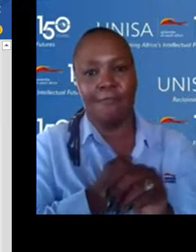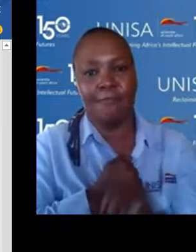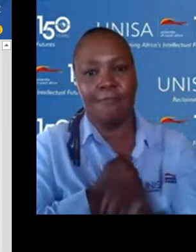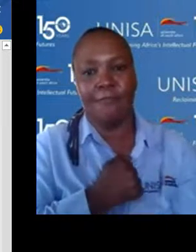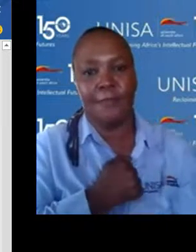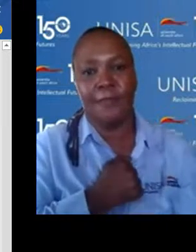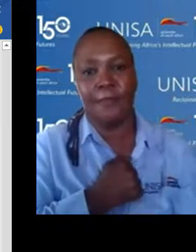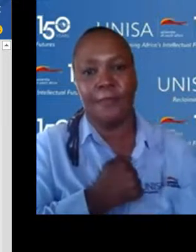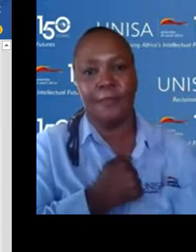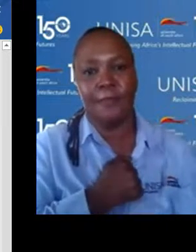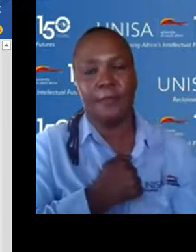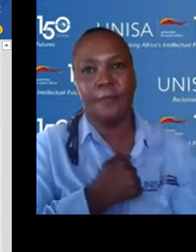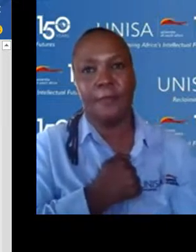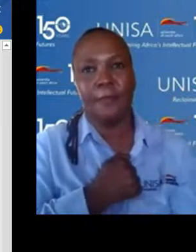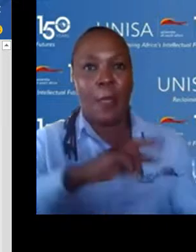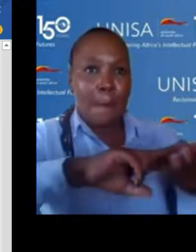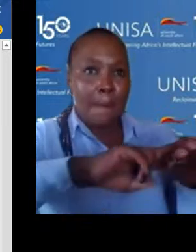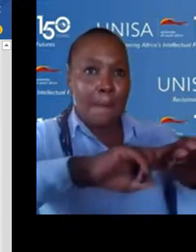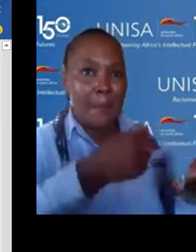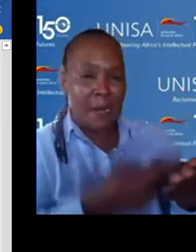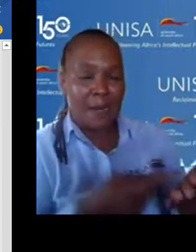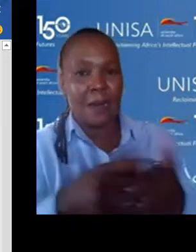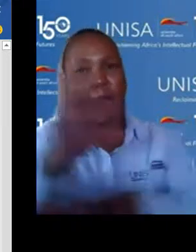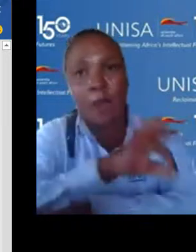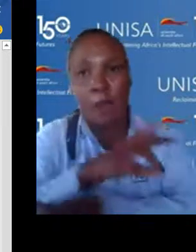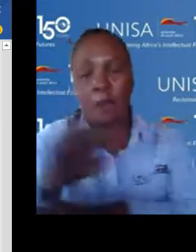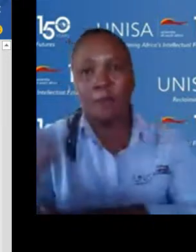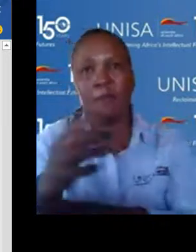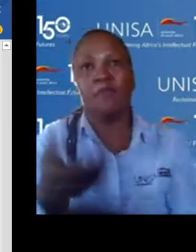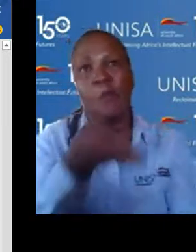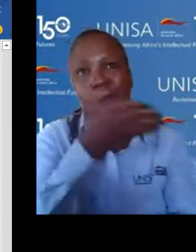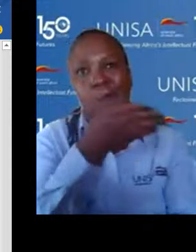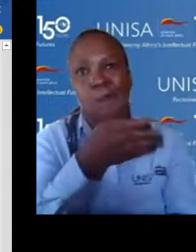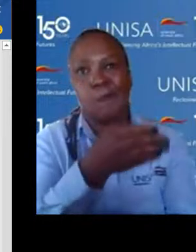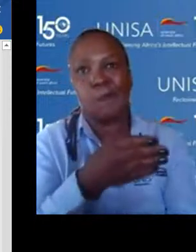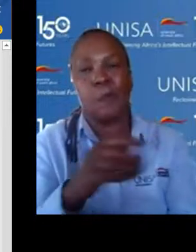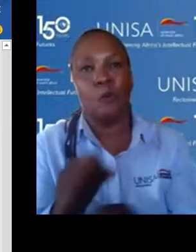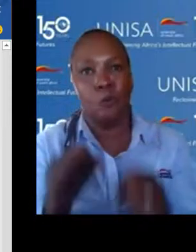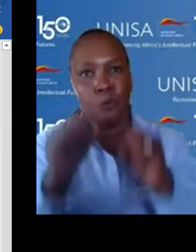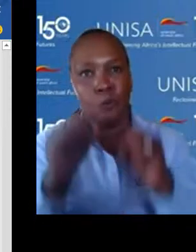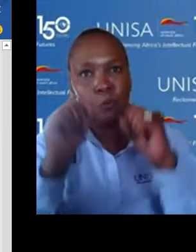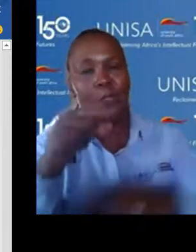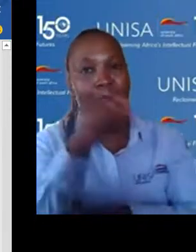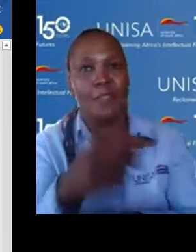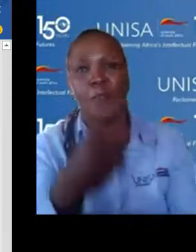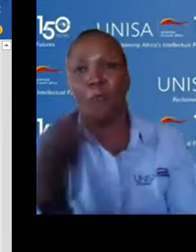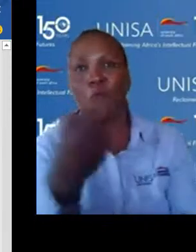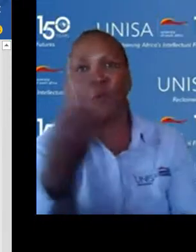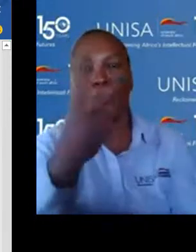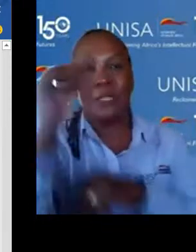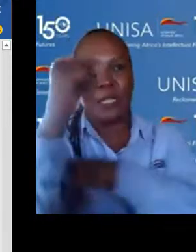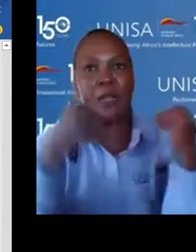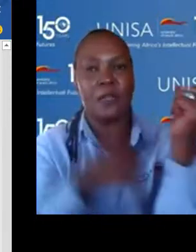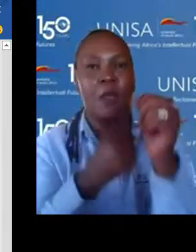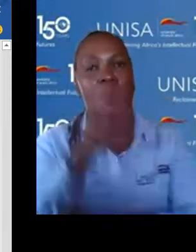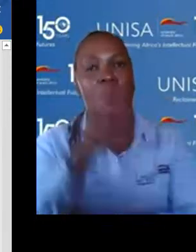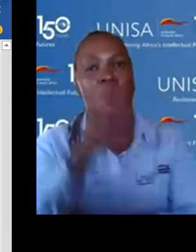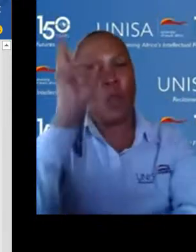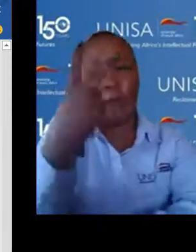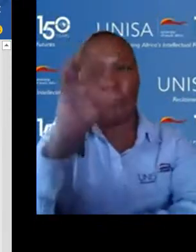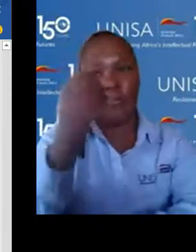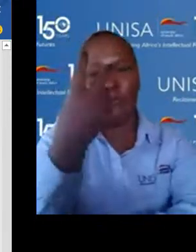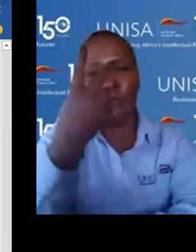Plans are in place to resuscitate both structures. In 2024, we will be able to participate